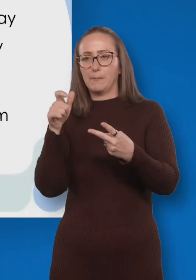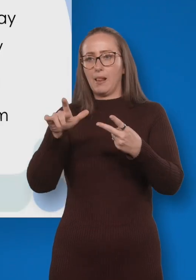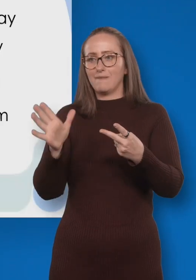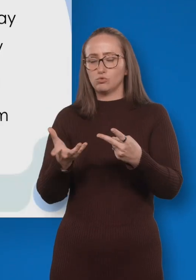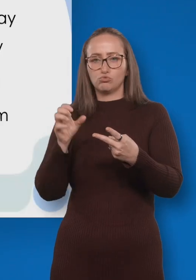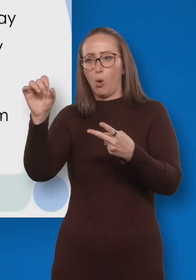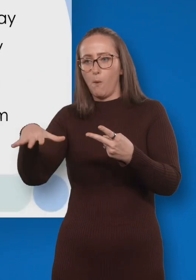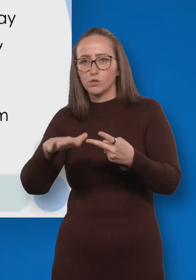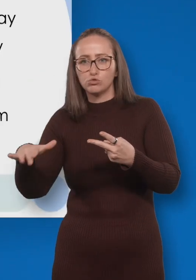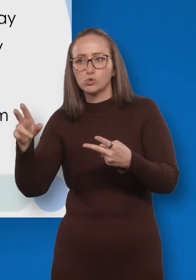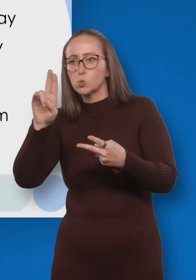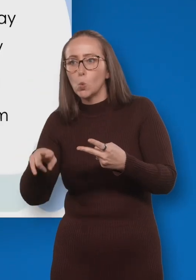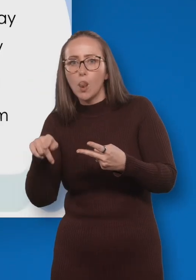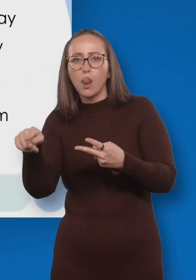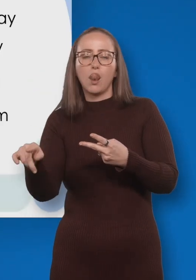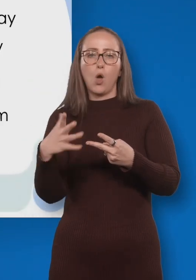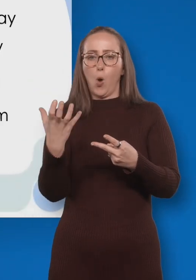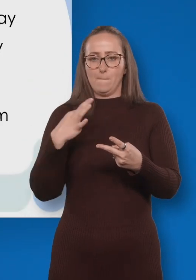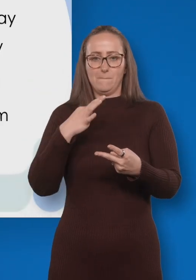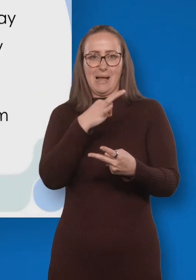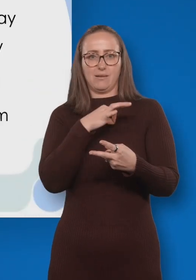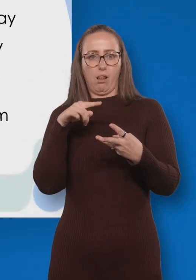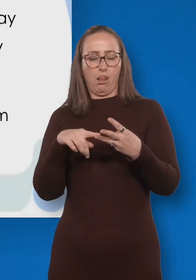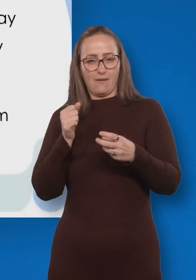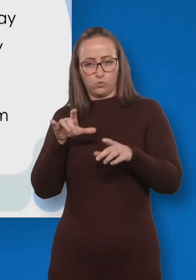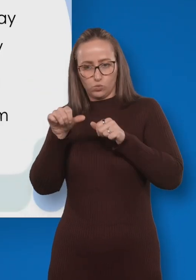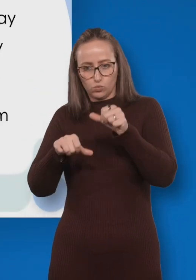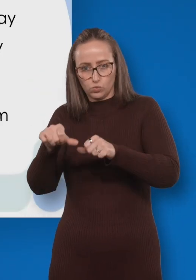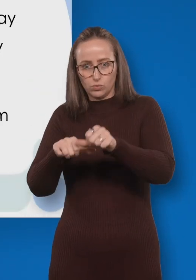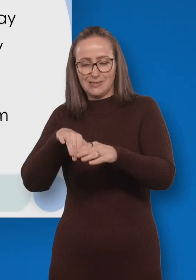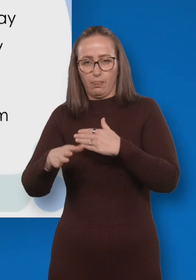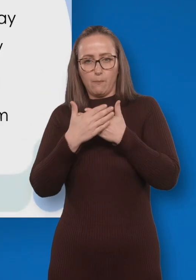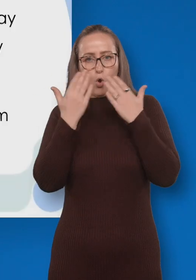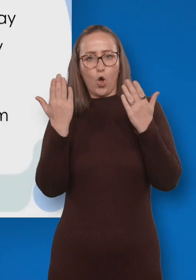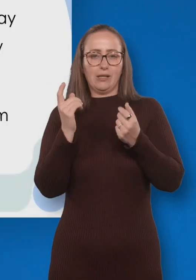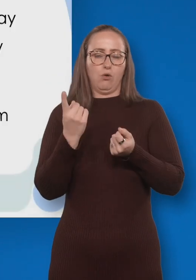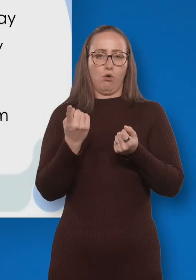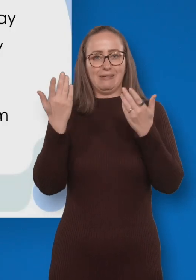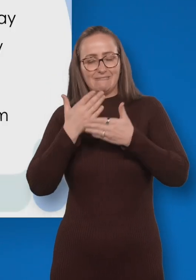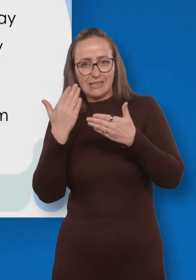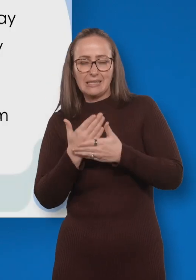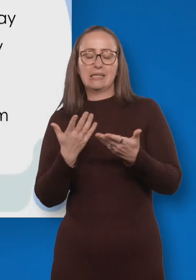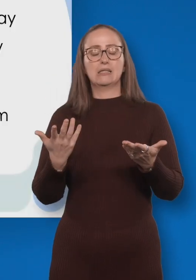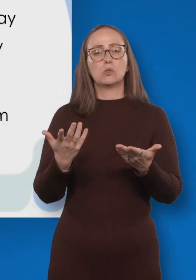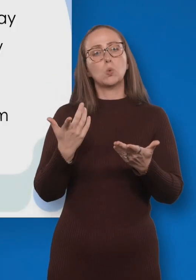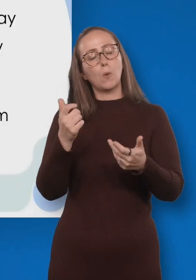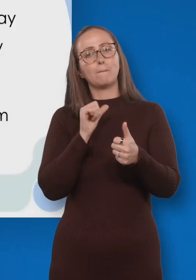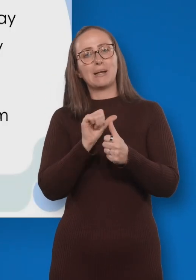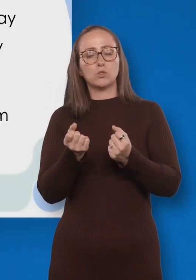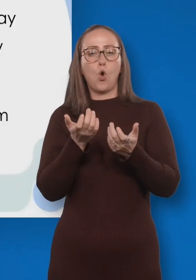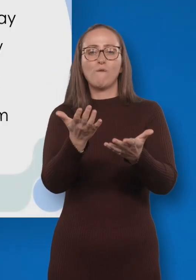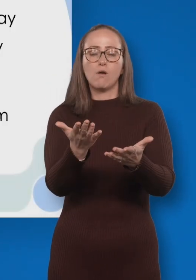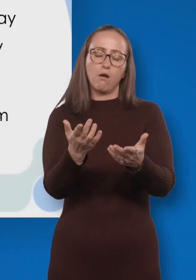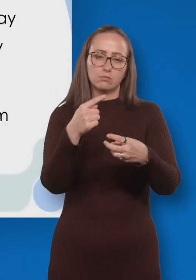run. They might have certain medical regimes that they have to follow first thing in the morning or in the evening. So typically we would